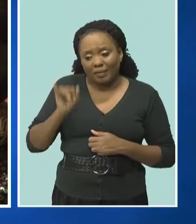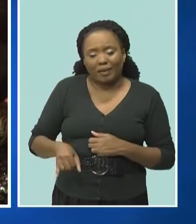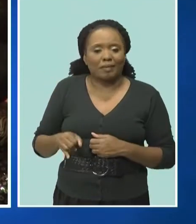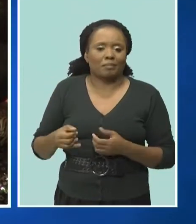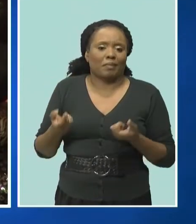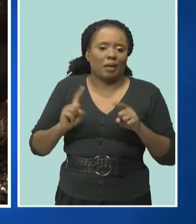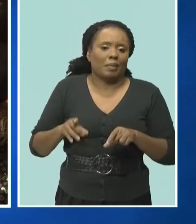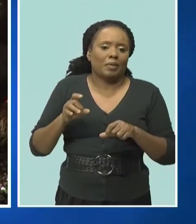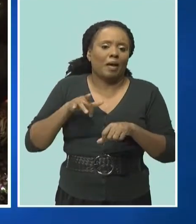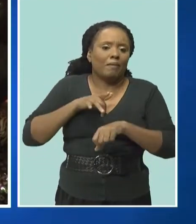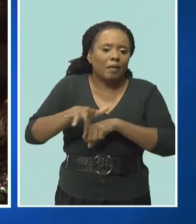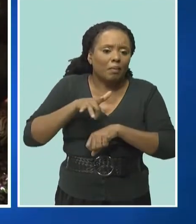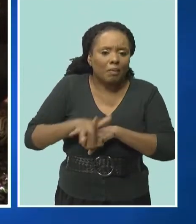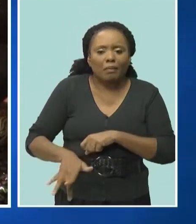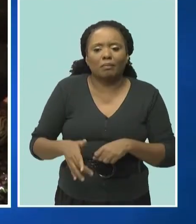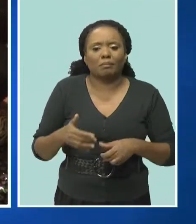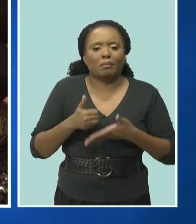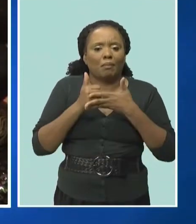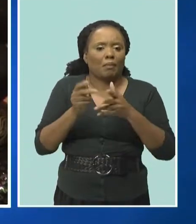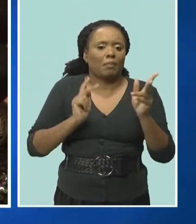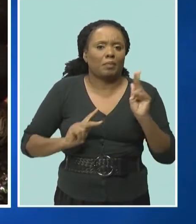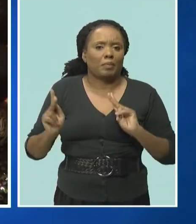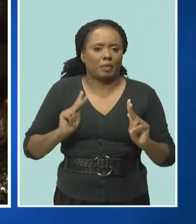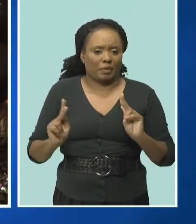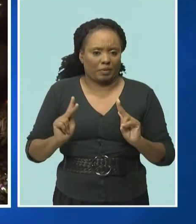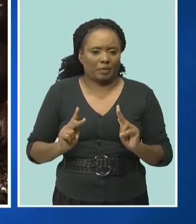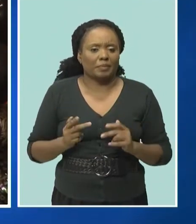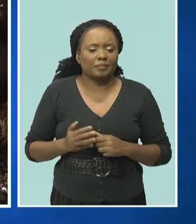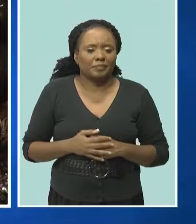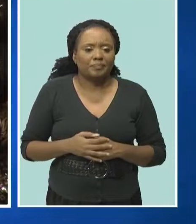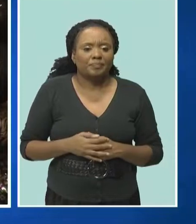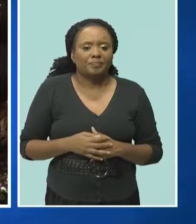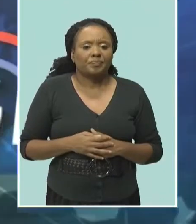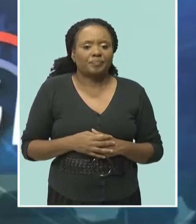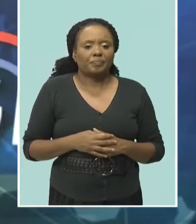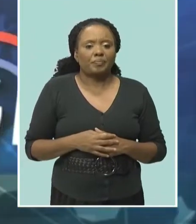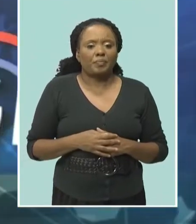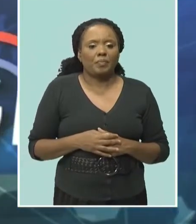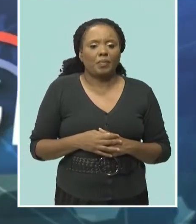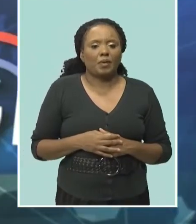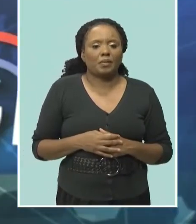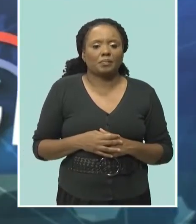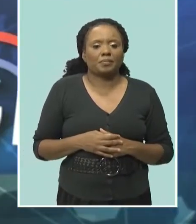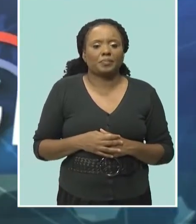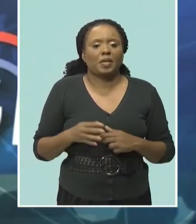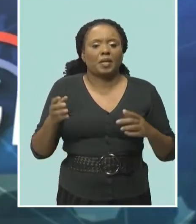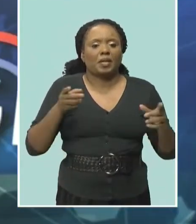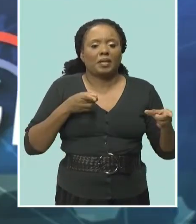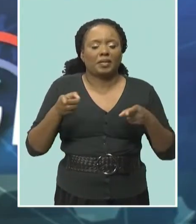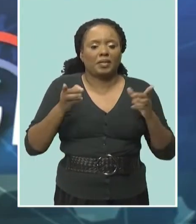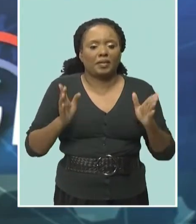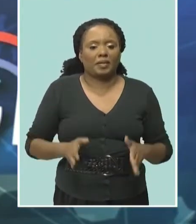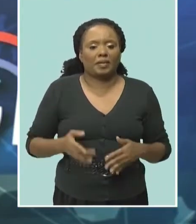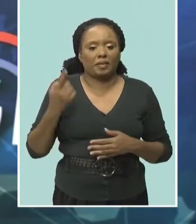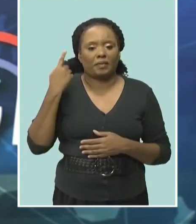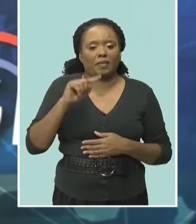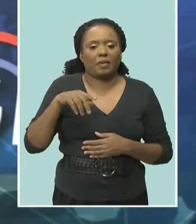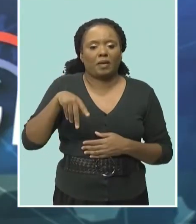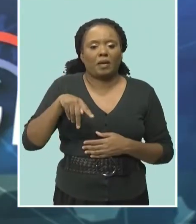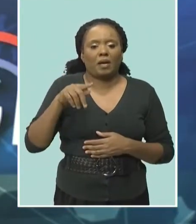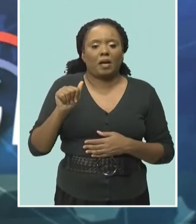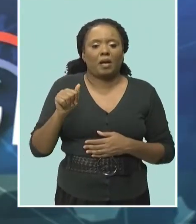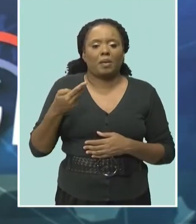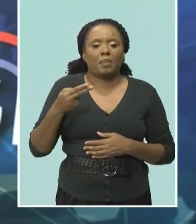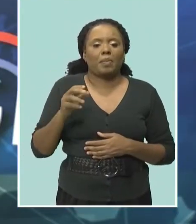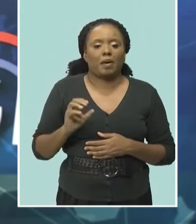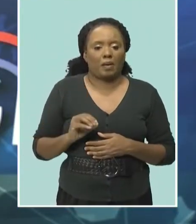help them get through this. Ryan Broom, CBC News. Also addressing the gathering was Director of the Pan